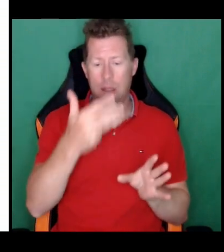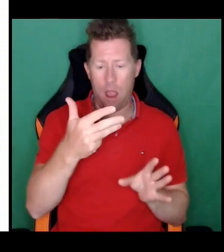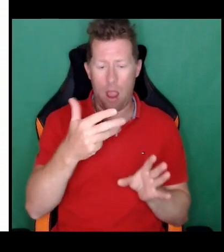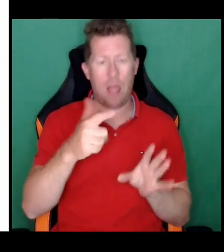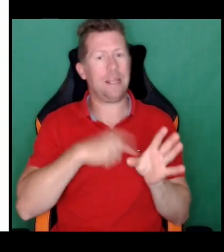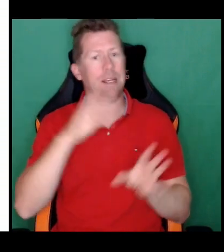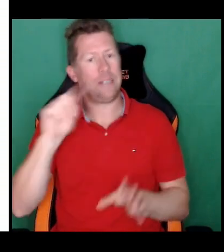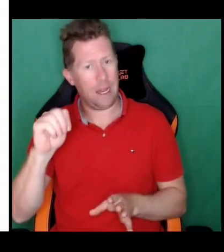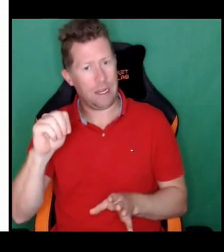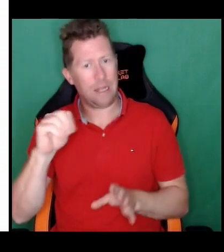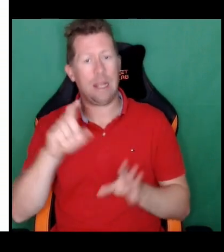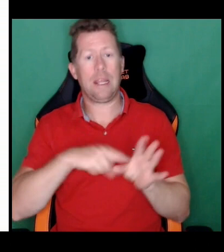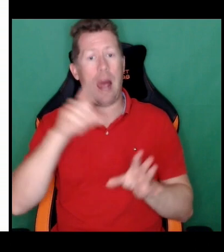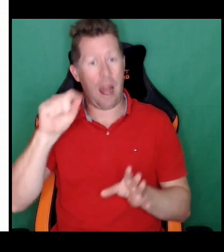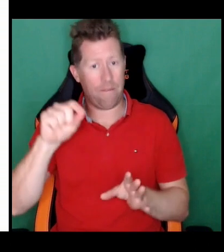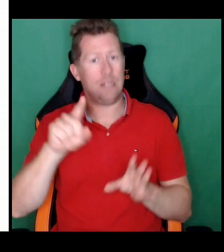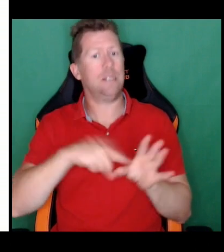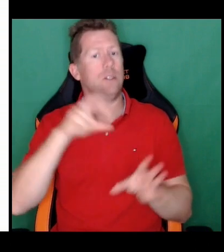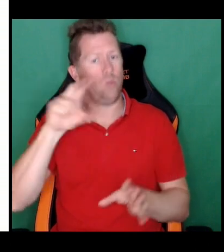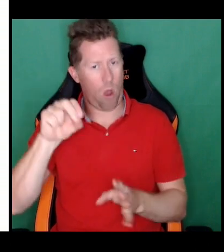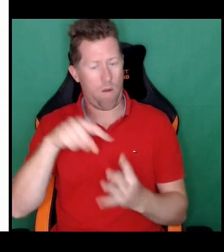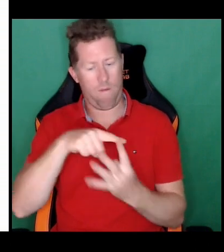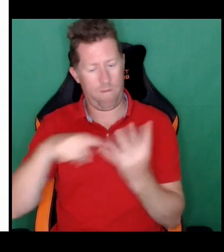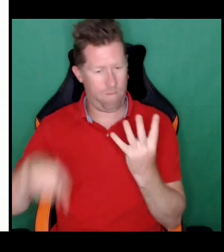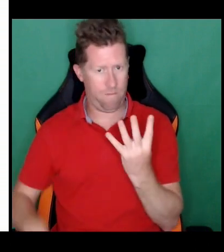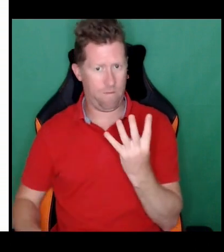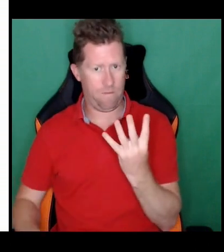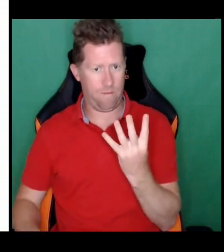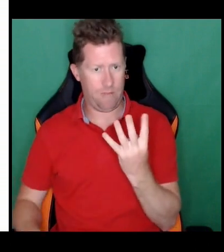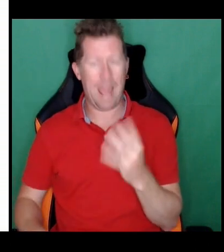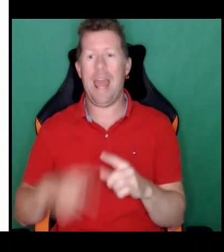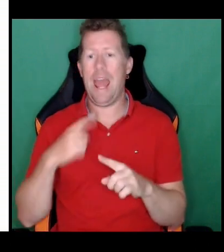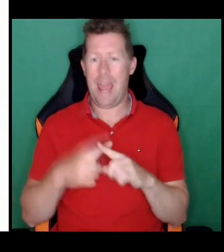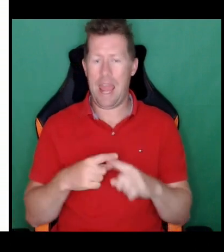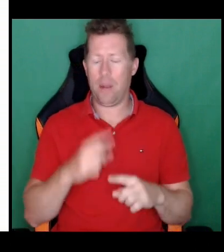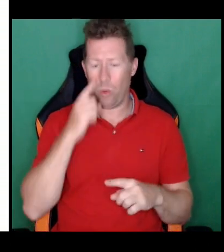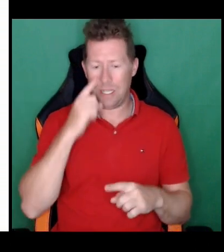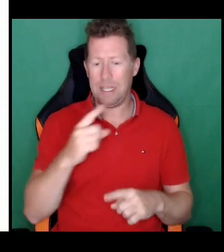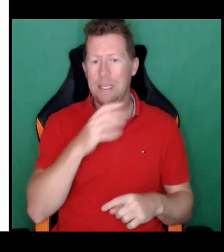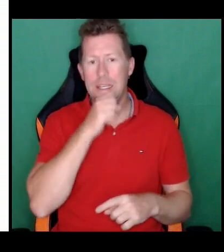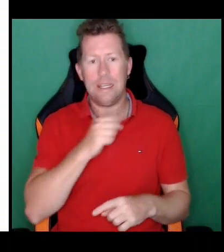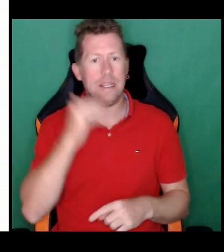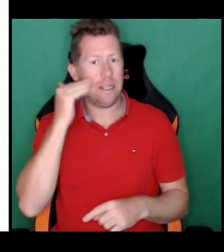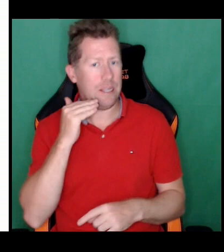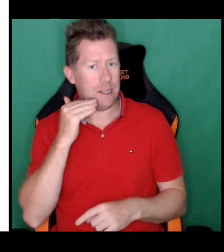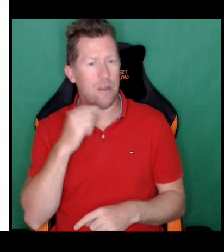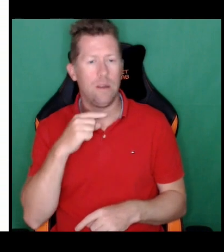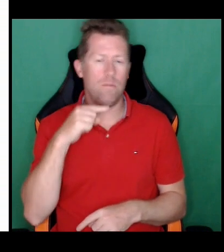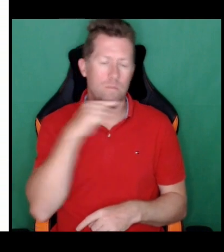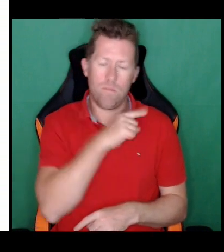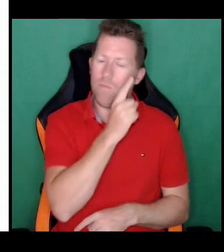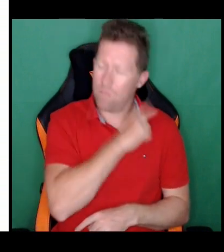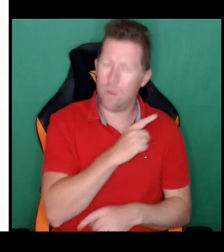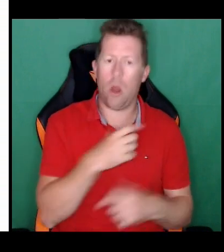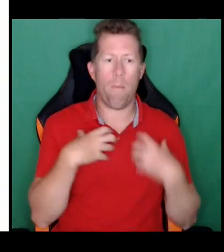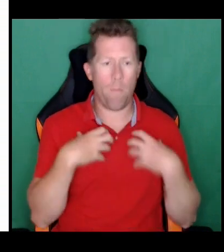years 11 and 12s in this segment. And we also see slightly balancing out in gender. So we, although the segment still